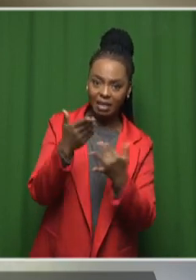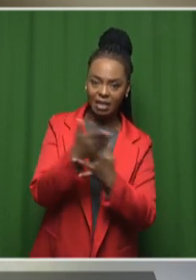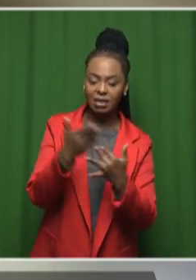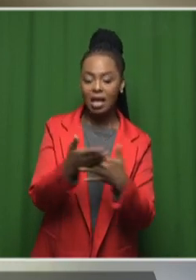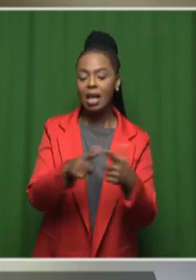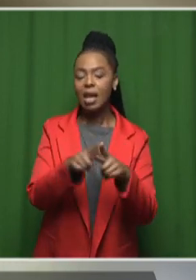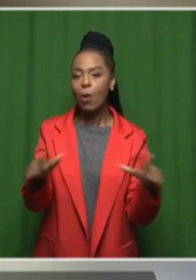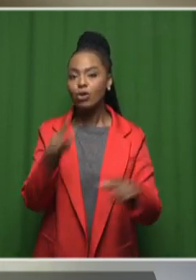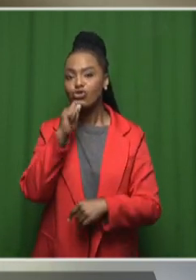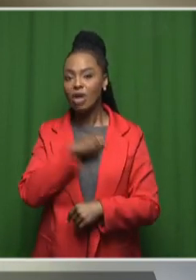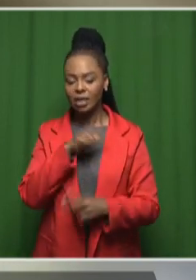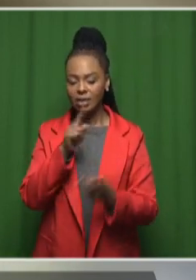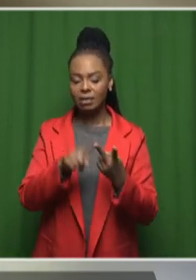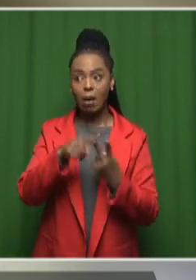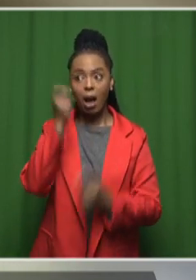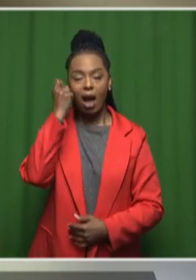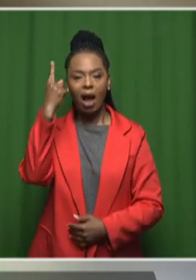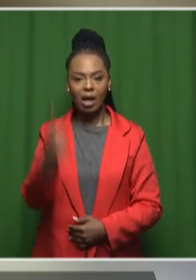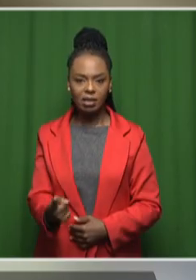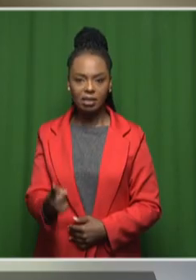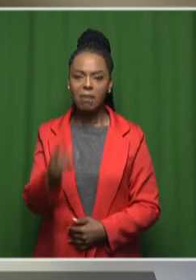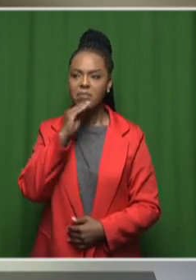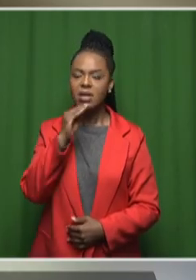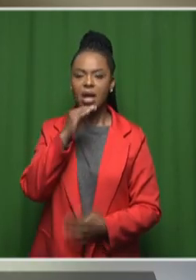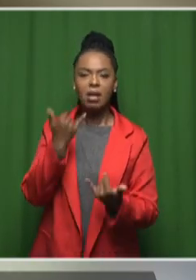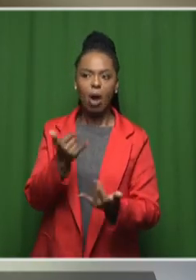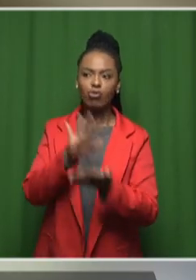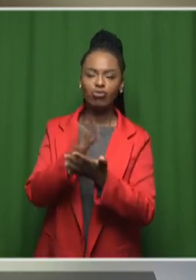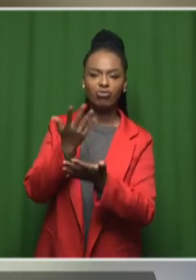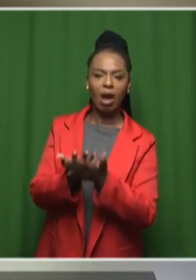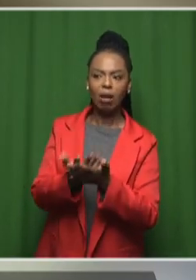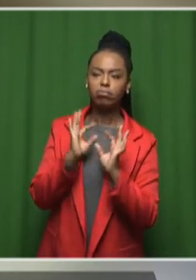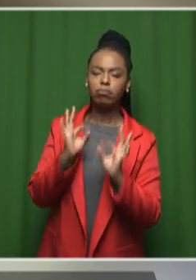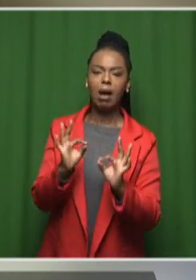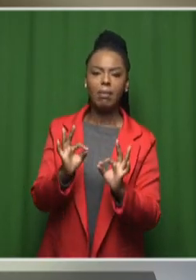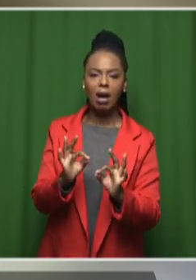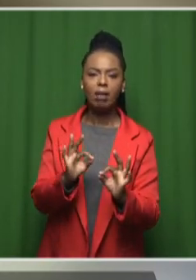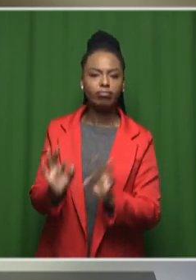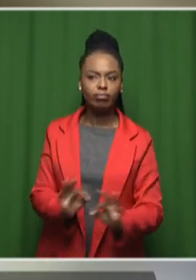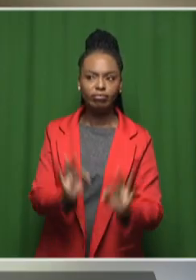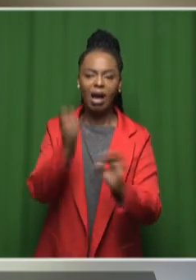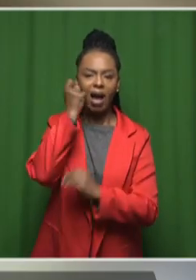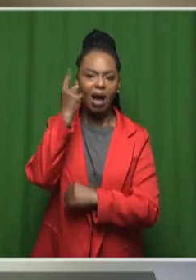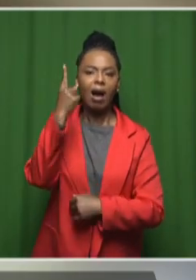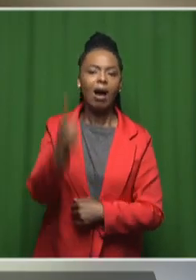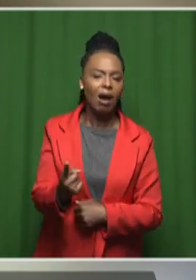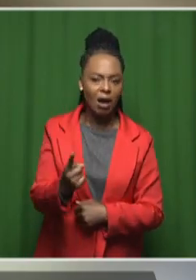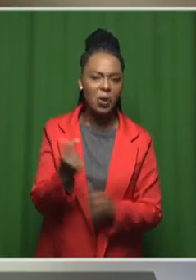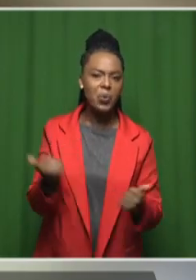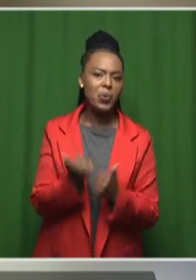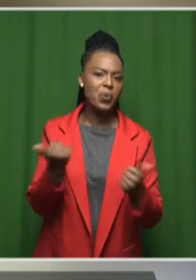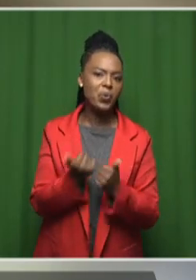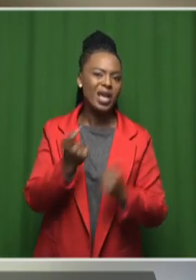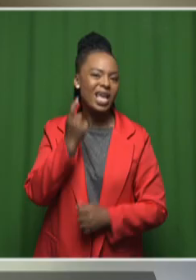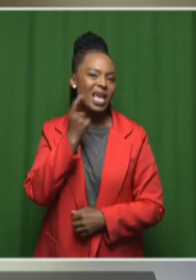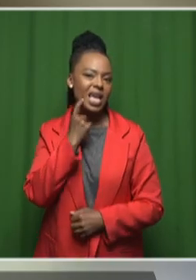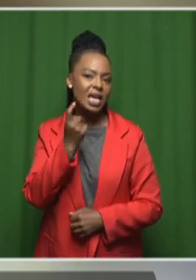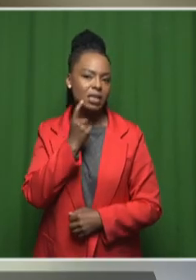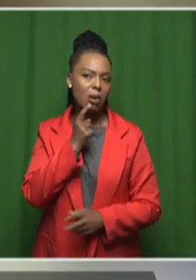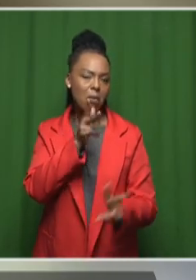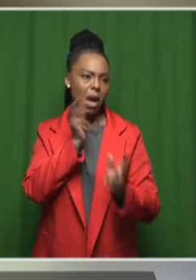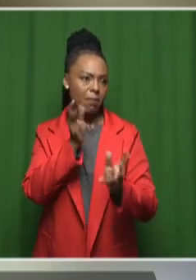and understand, it just makes that transition, that whatever you're trying to, the point that you're trying to make across, it just makes it that much easier to